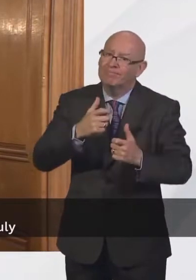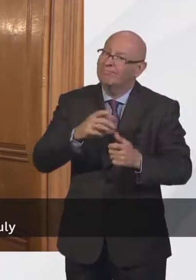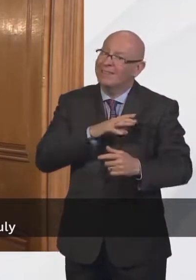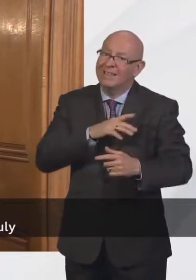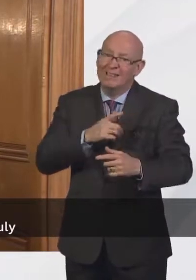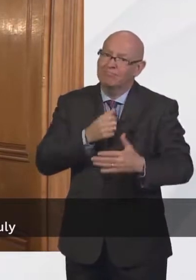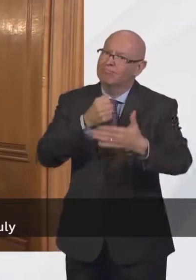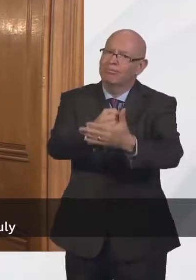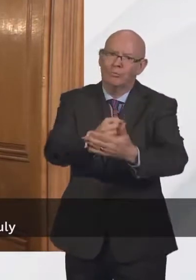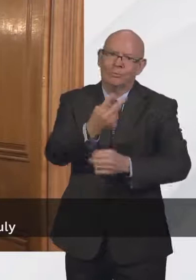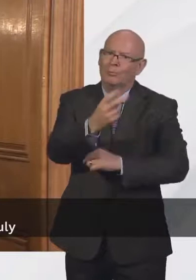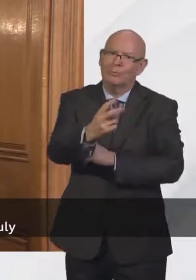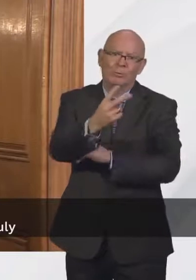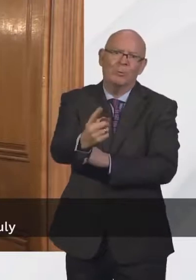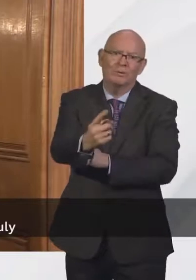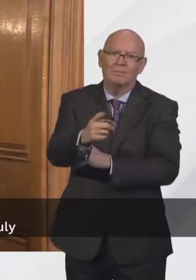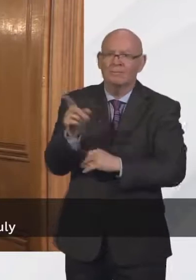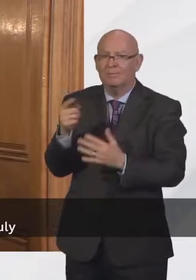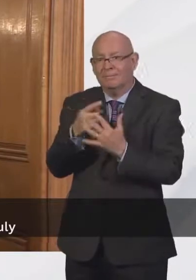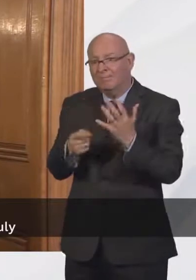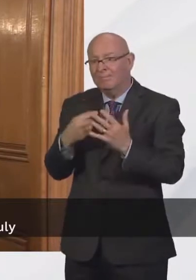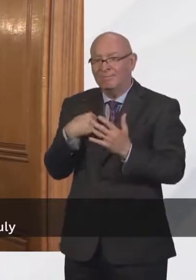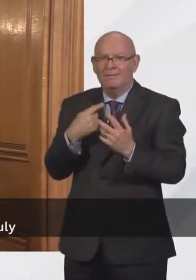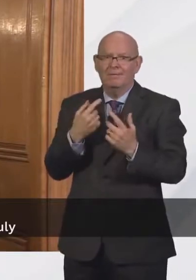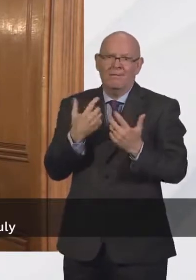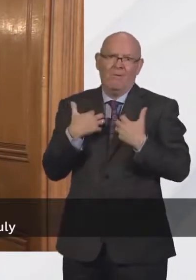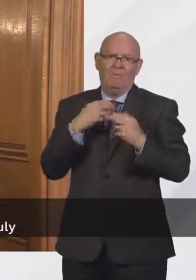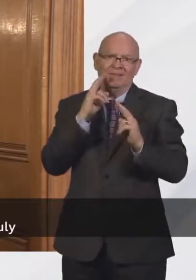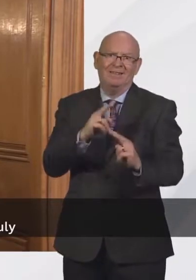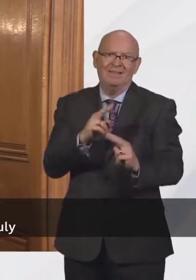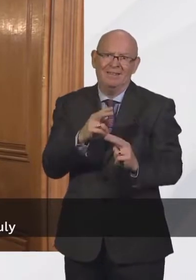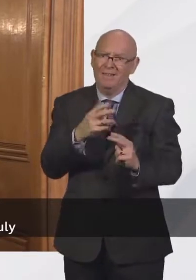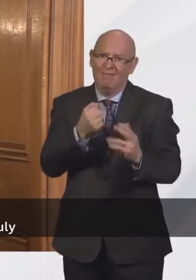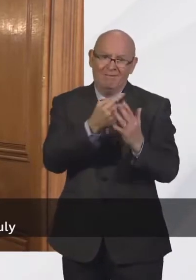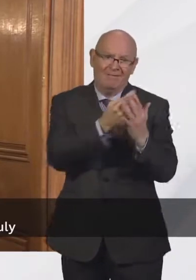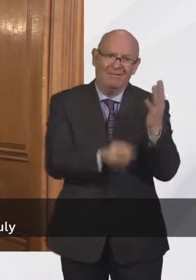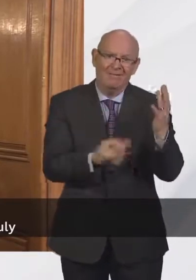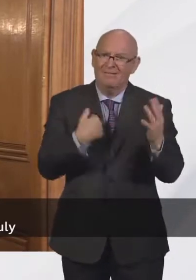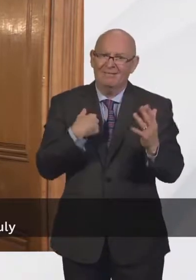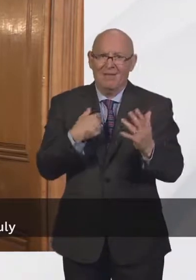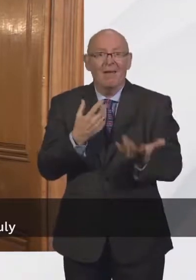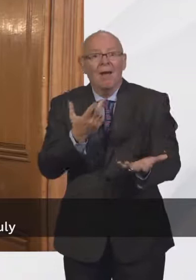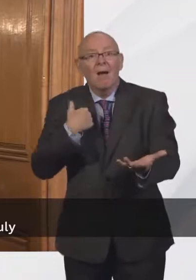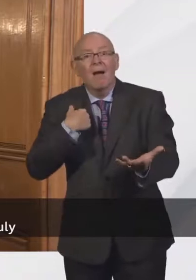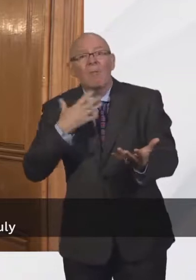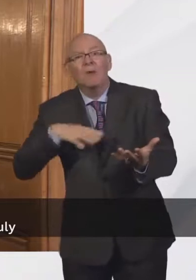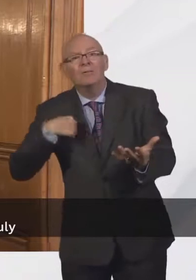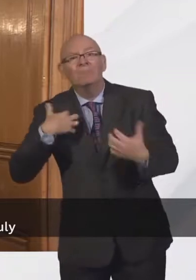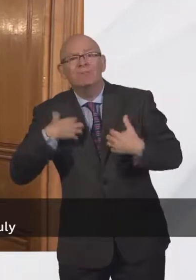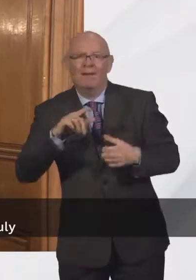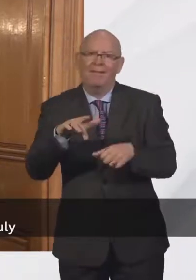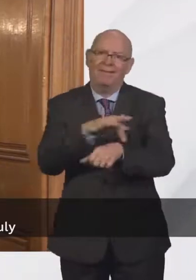cut. I want to make one thing clear. I would love to play village cricket again. And I want to stress